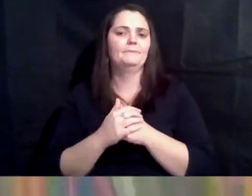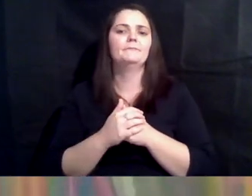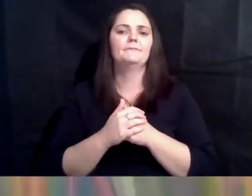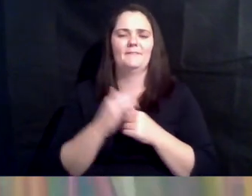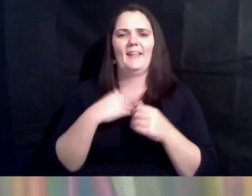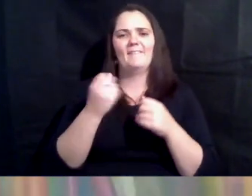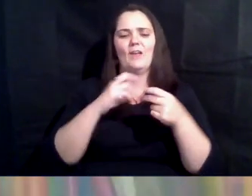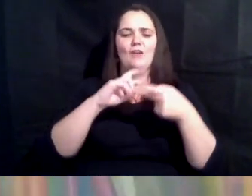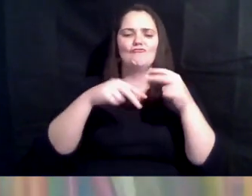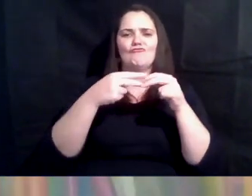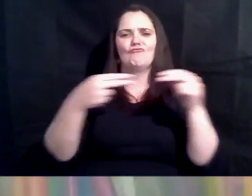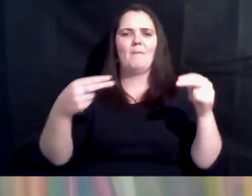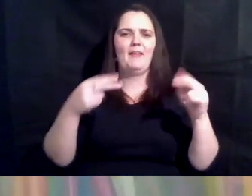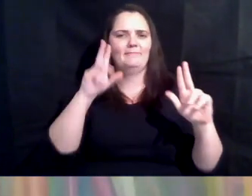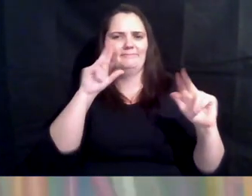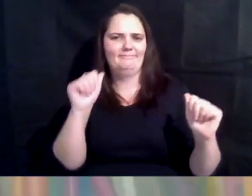this.